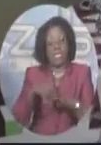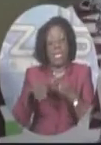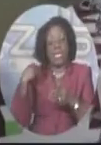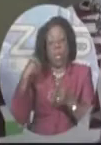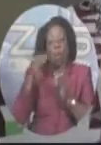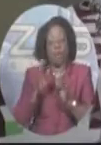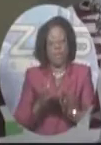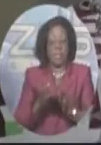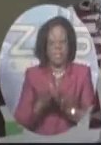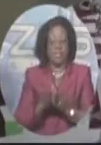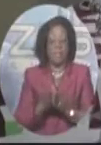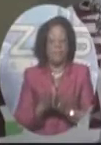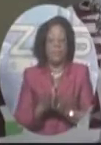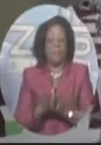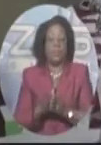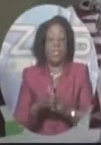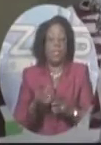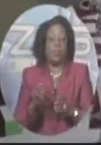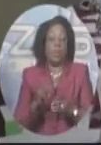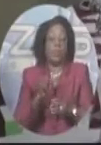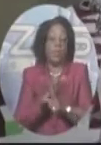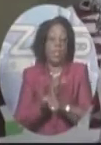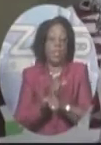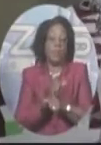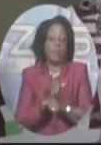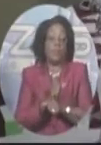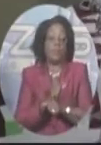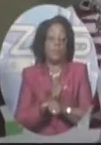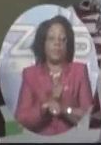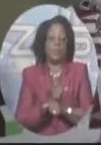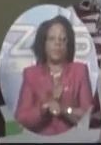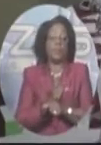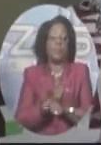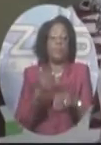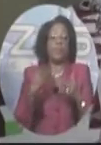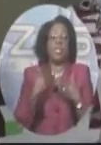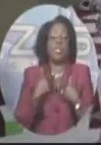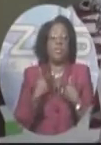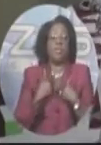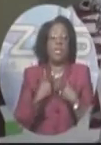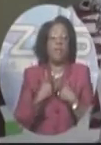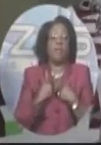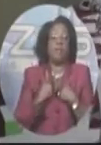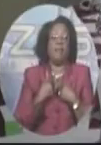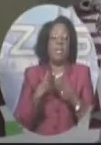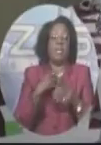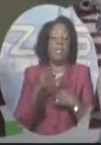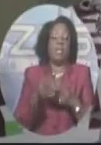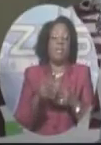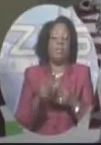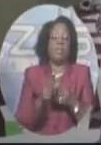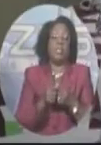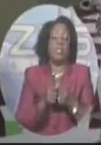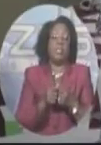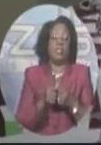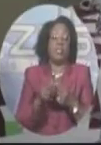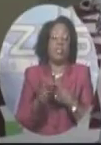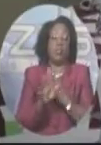for example, the offices that we work out of are secure and that we have plans in place for any situations that may arise.